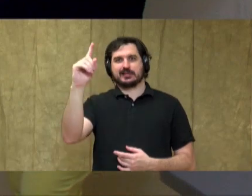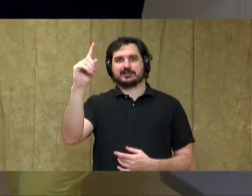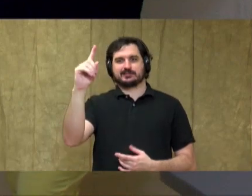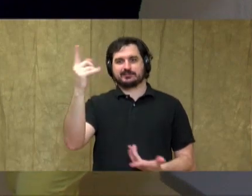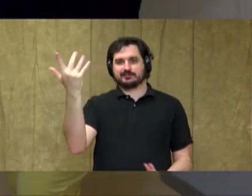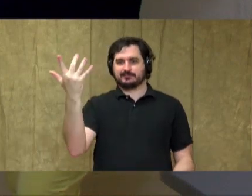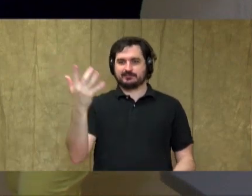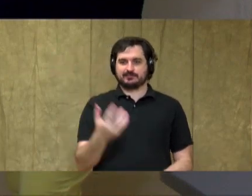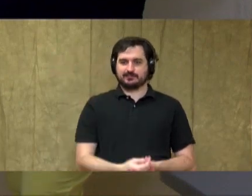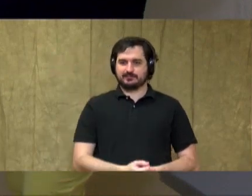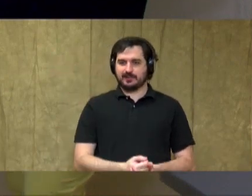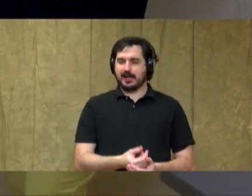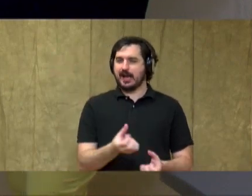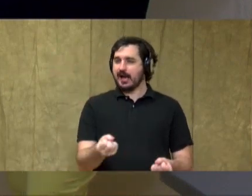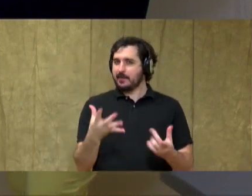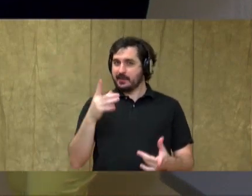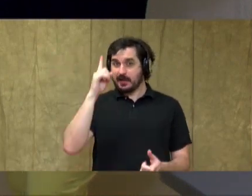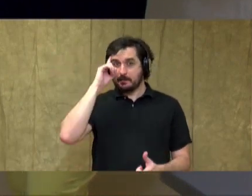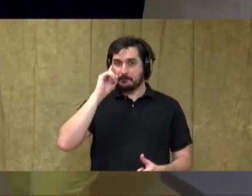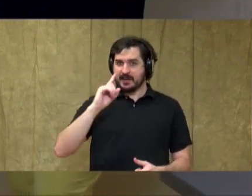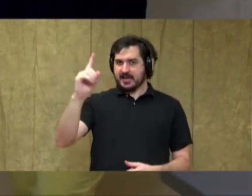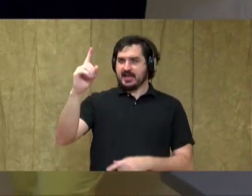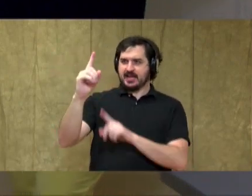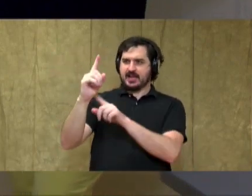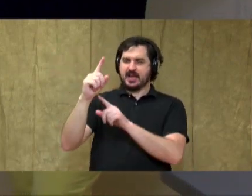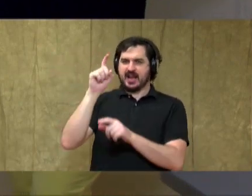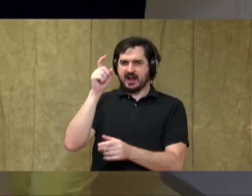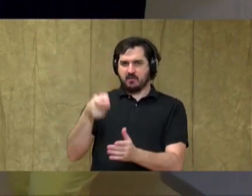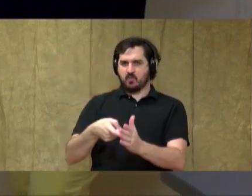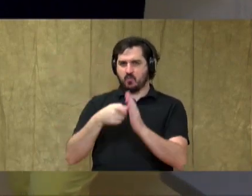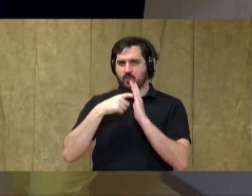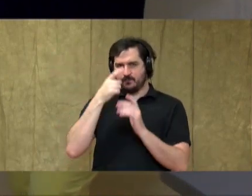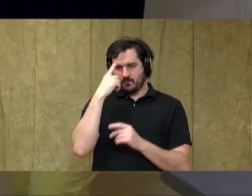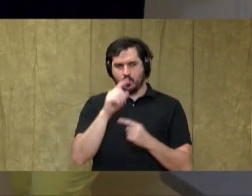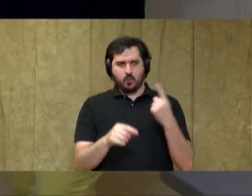many pennies do you have to have $1?